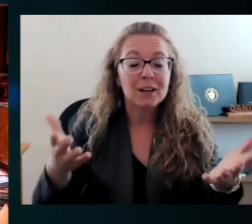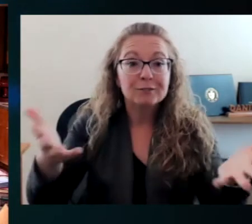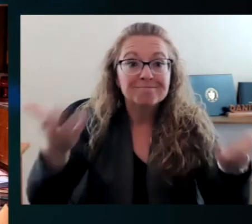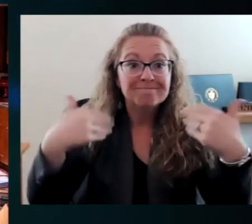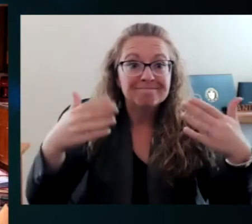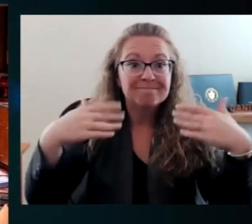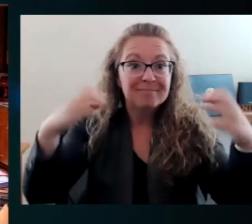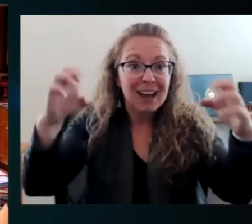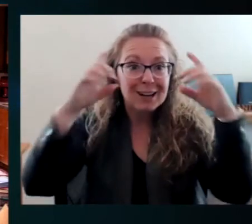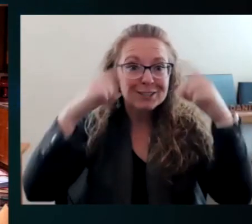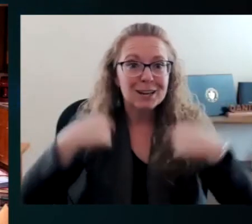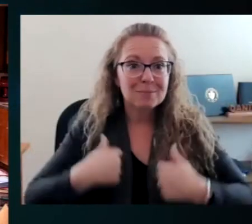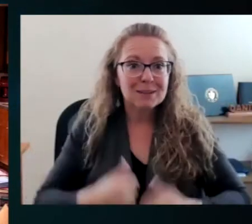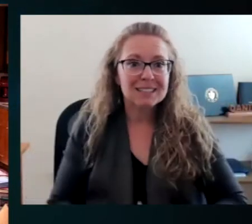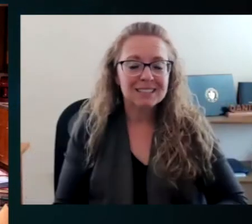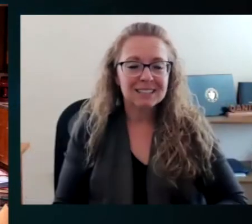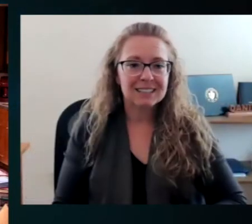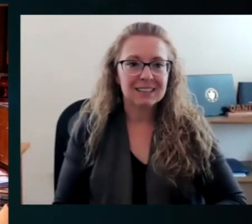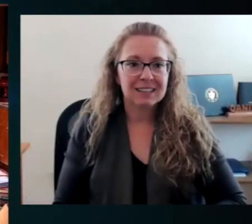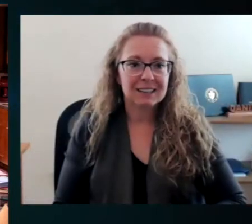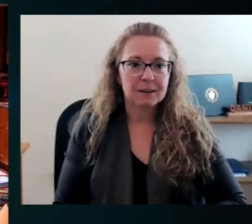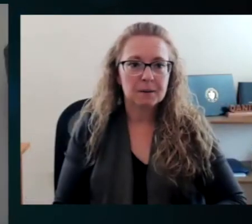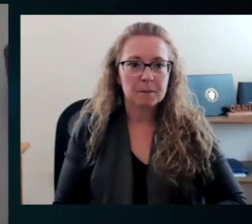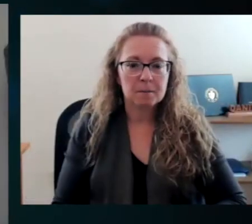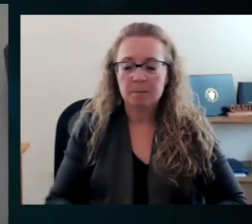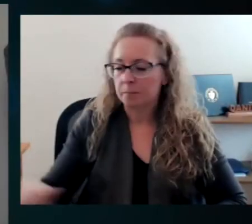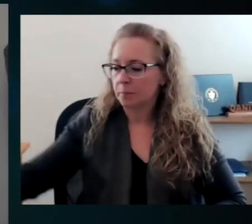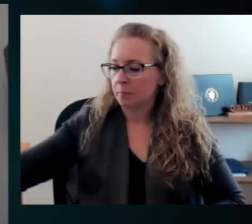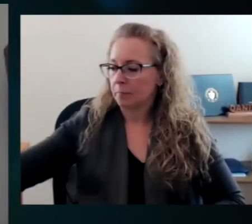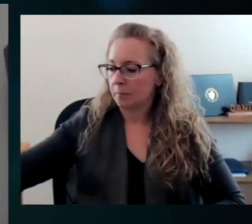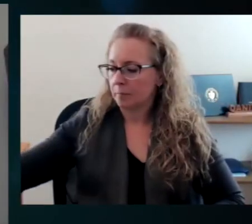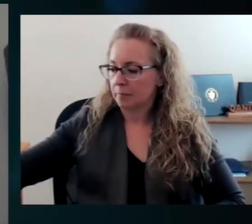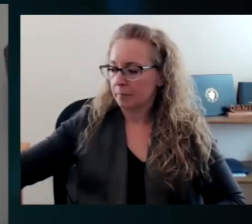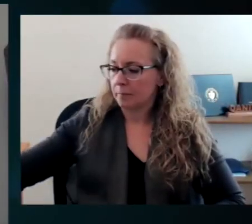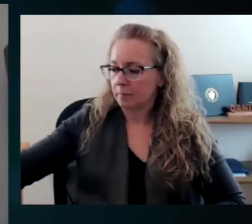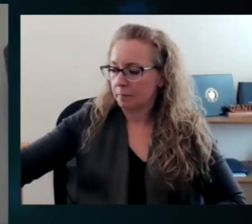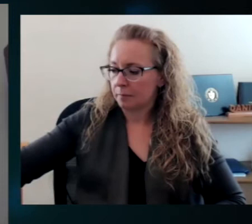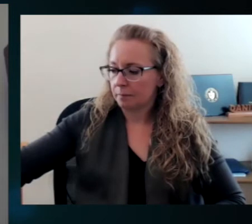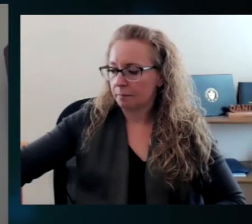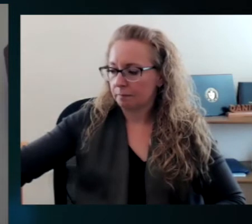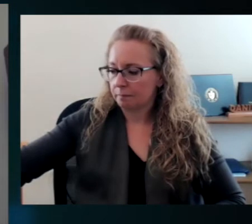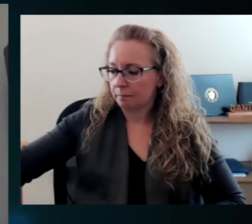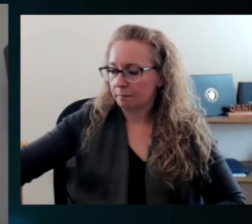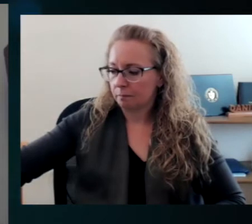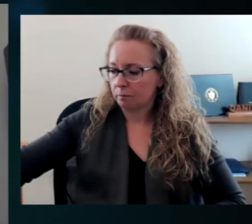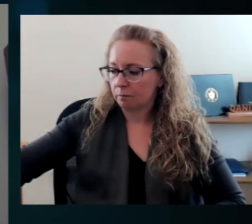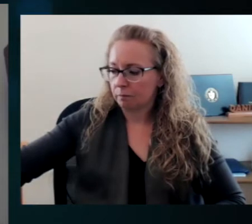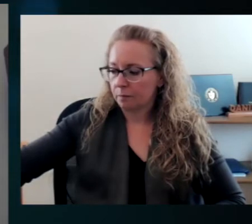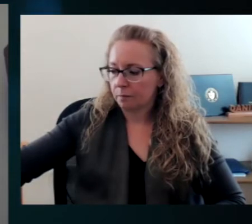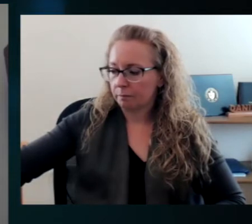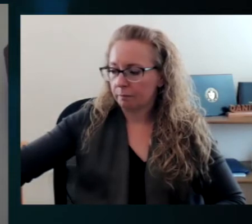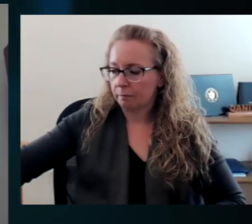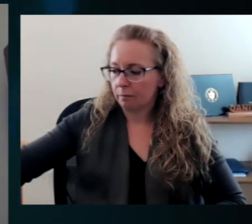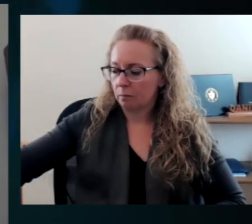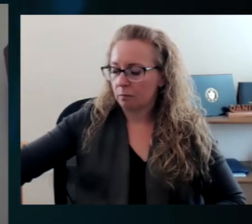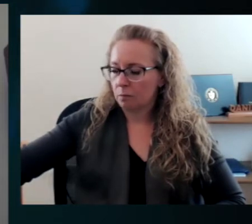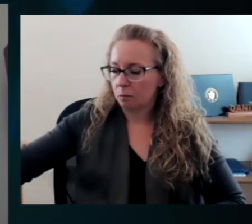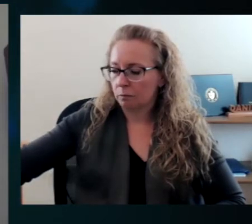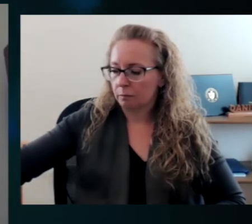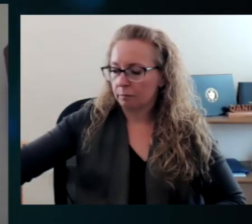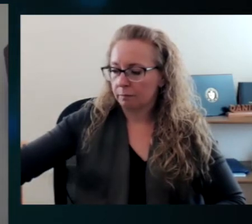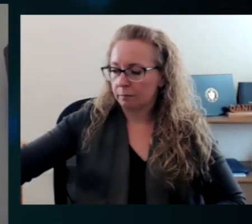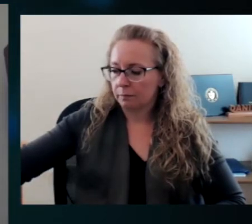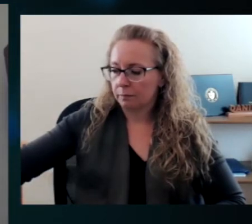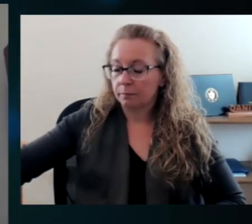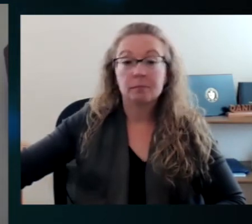If there's anyone that would like to just quickly toss out what they think